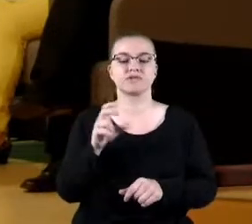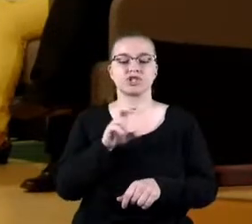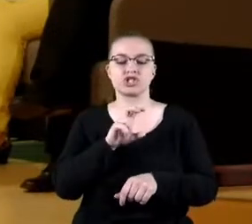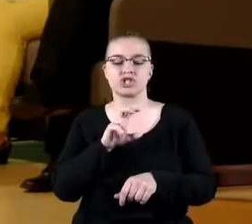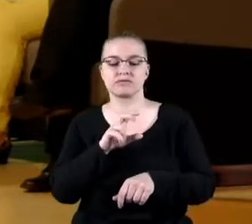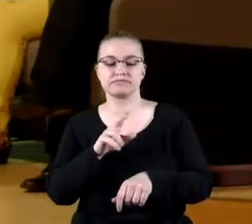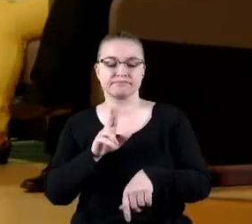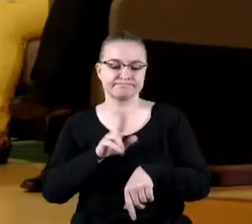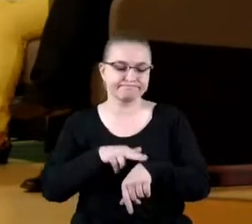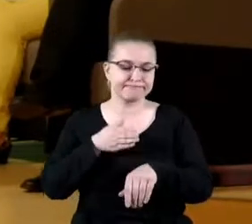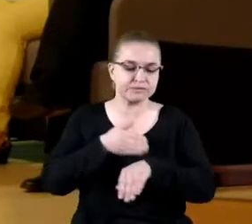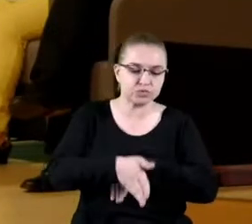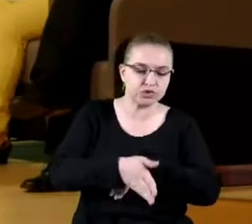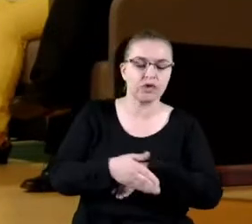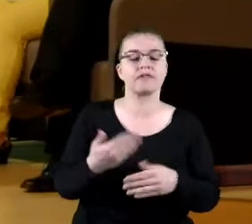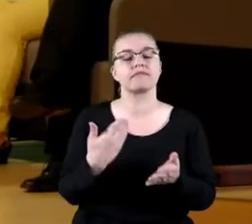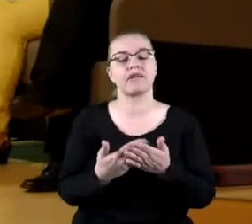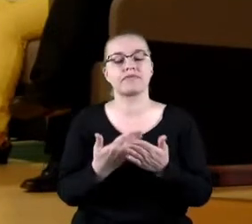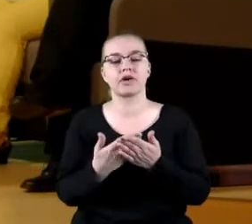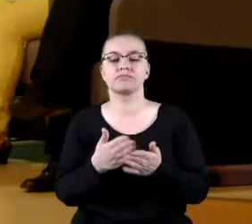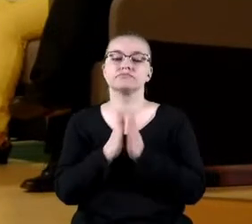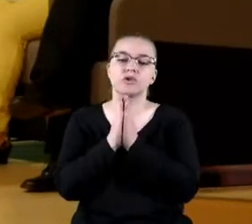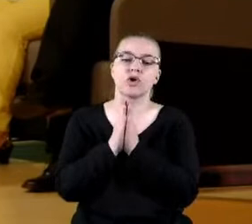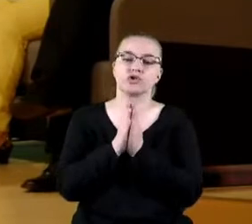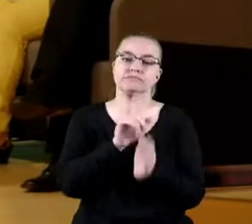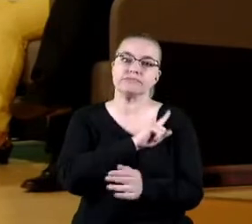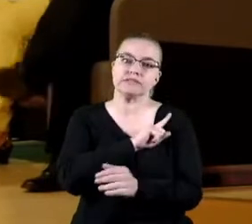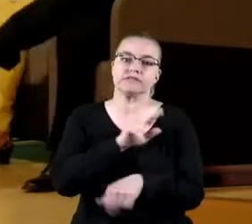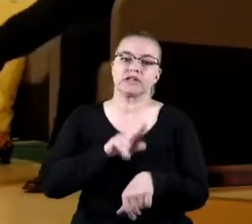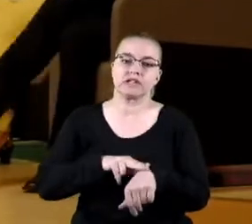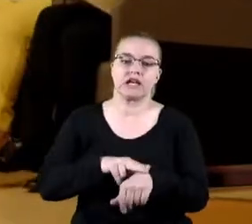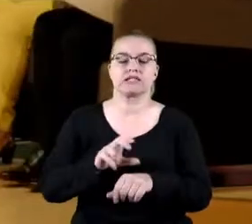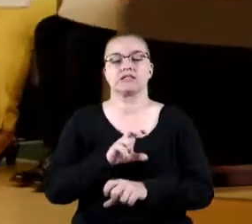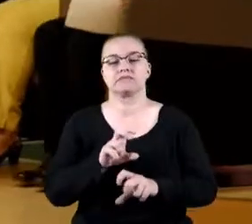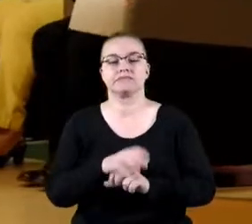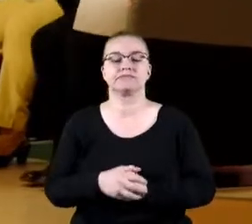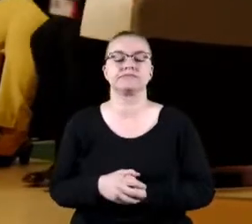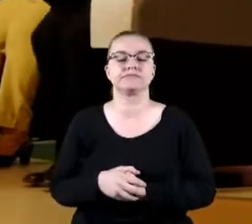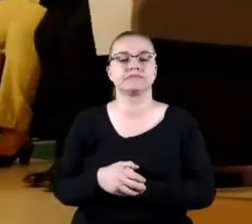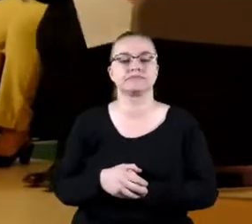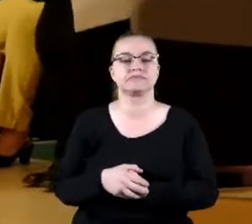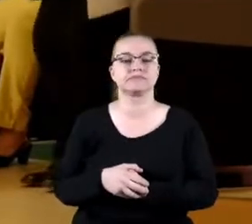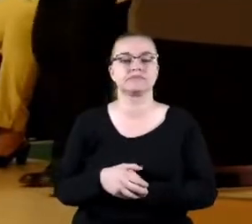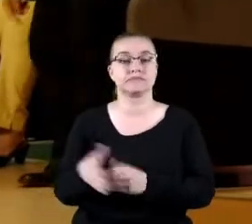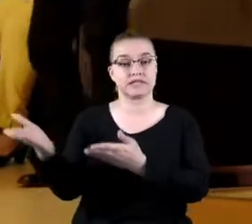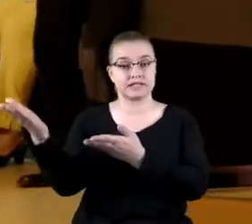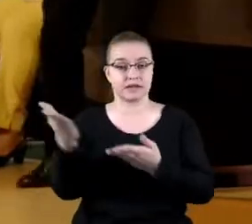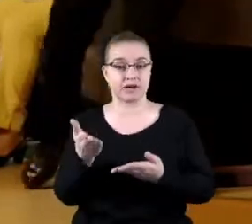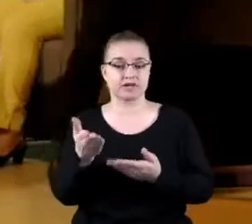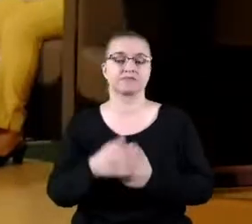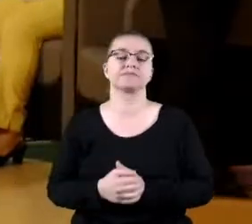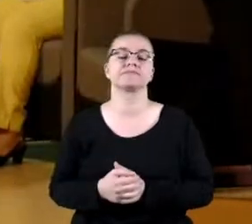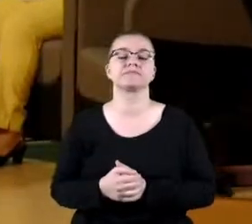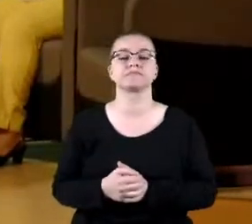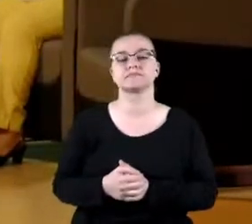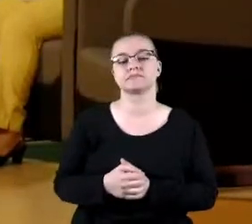4, maximum 5 minutes, would be wonderful. So I ask Mr. Stefano Palmieri. The floor is yours.